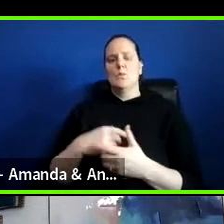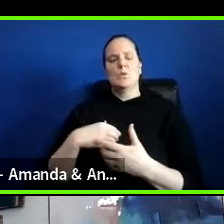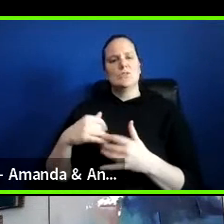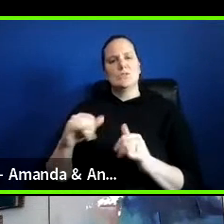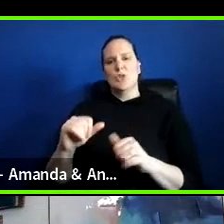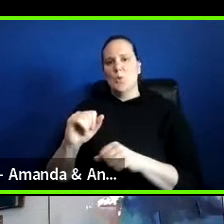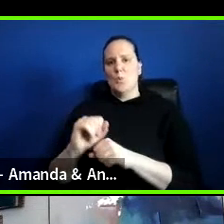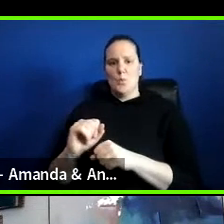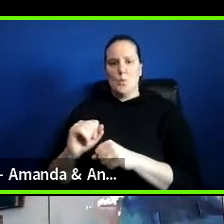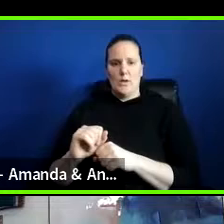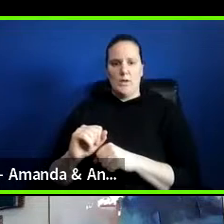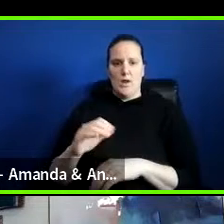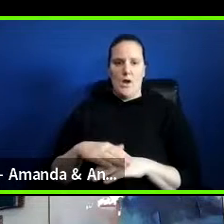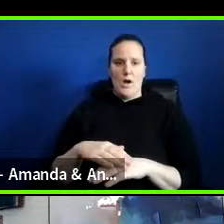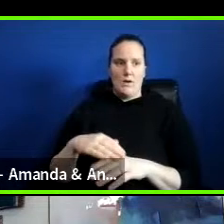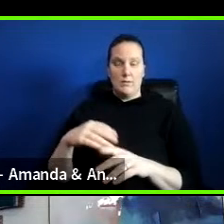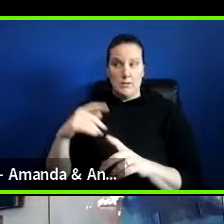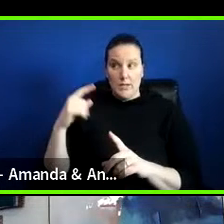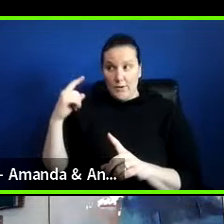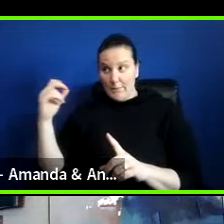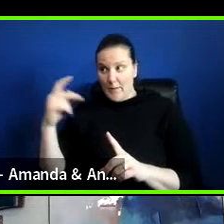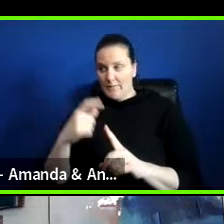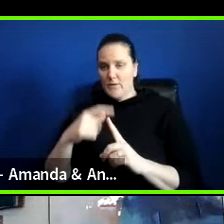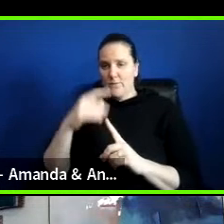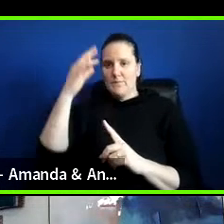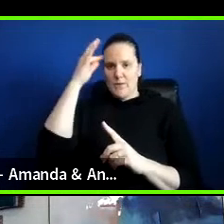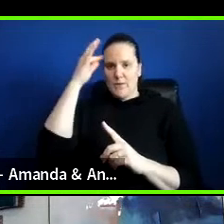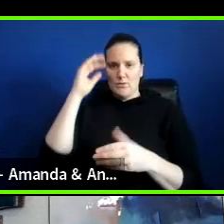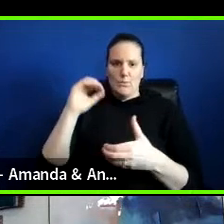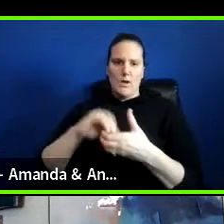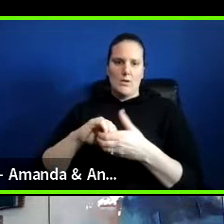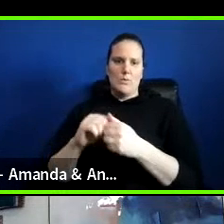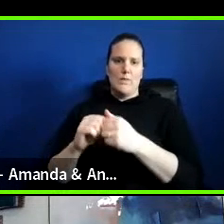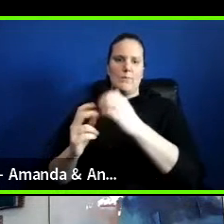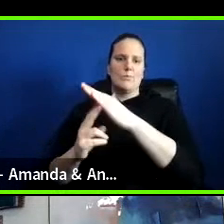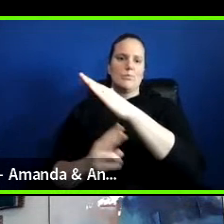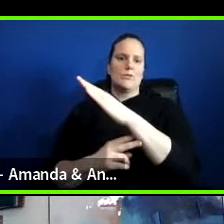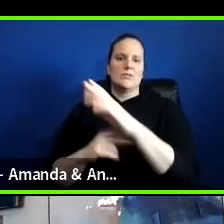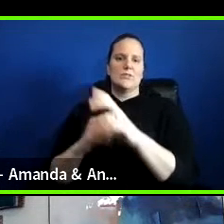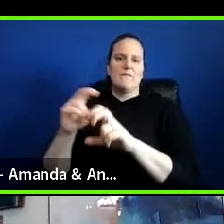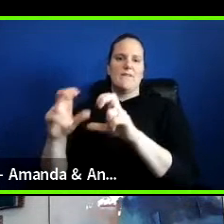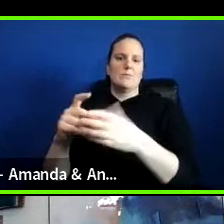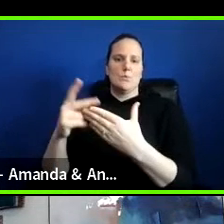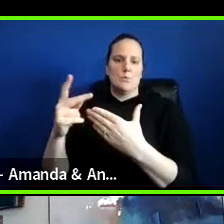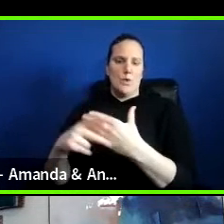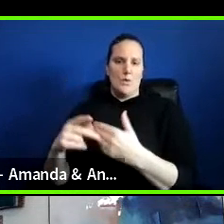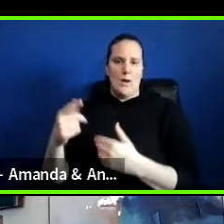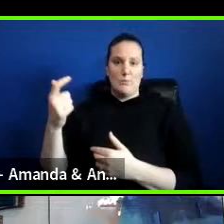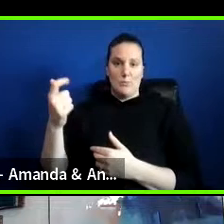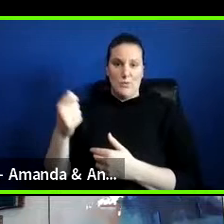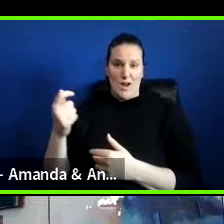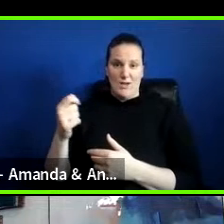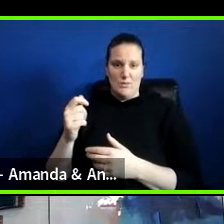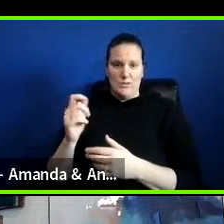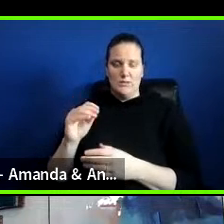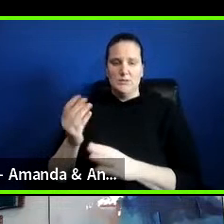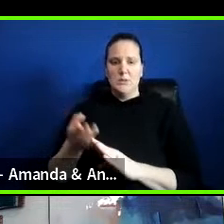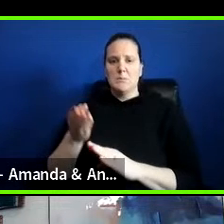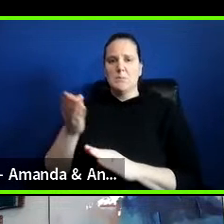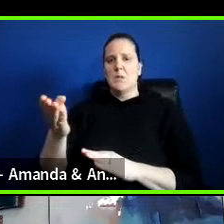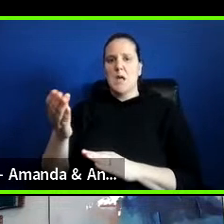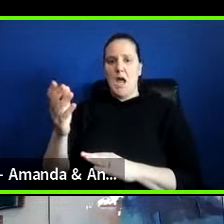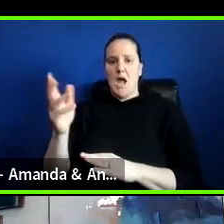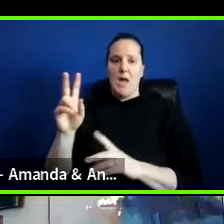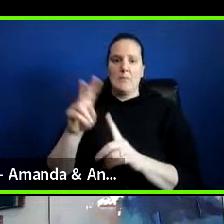working on hearing back from our federal partners on a bridge investment program grant that we've submitted. You know, we've submitted an application